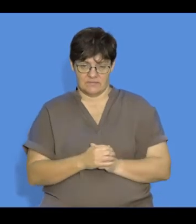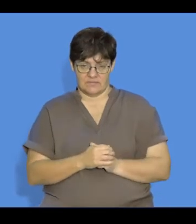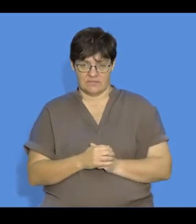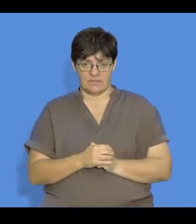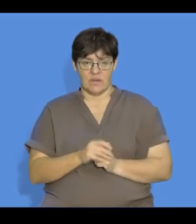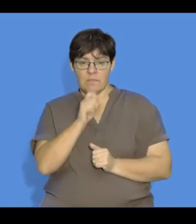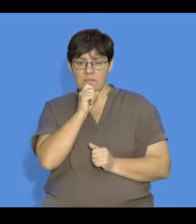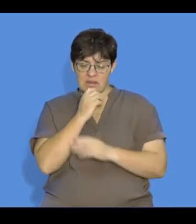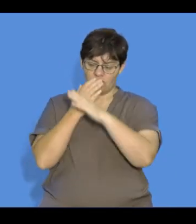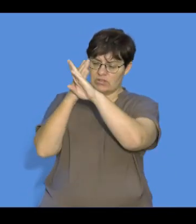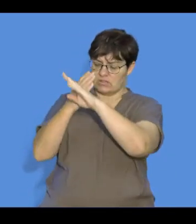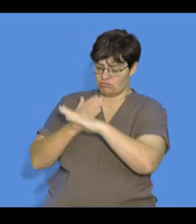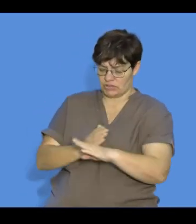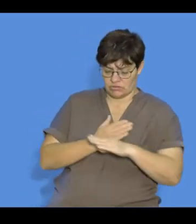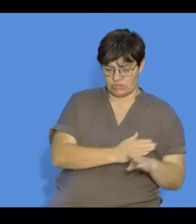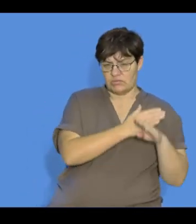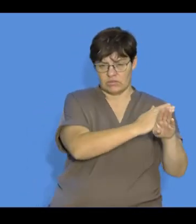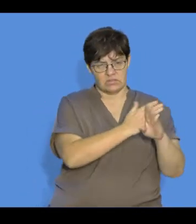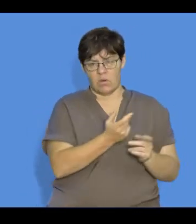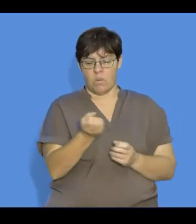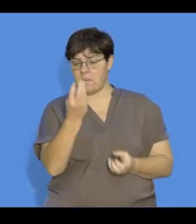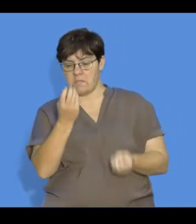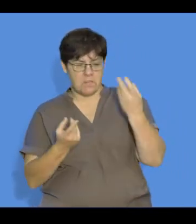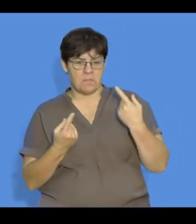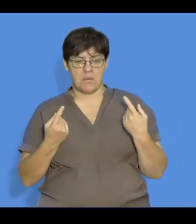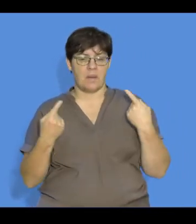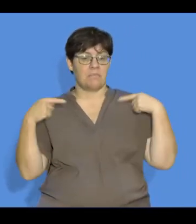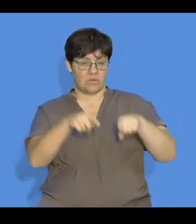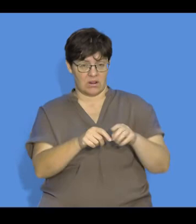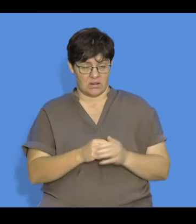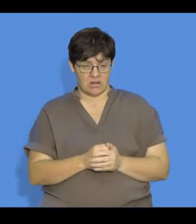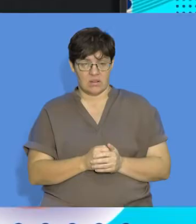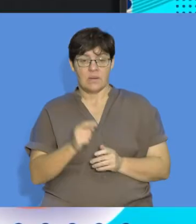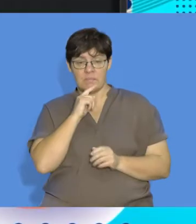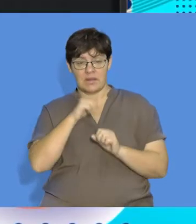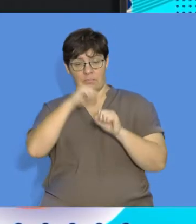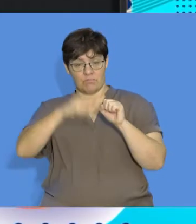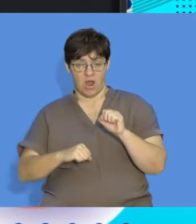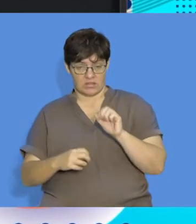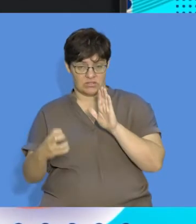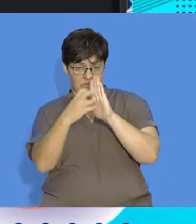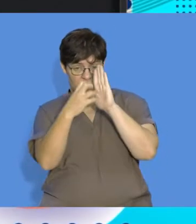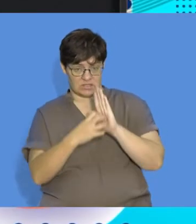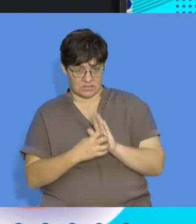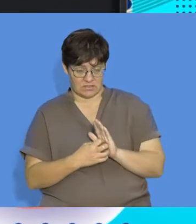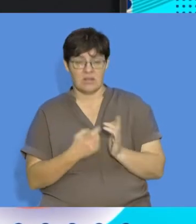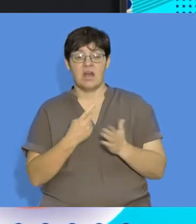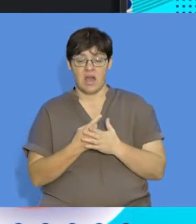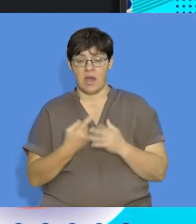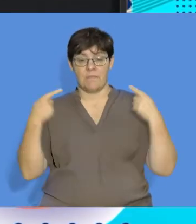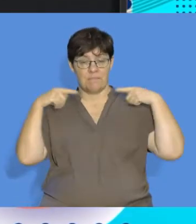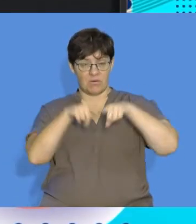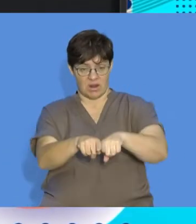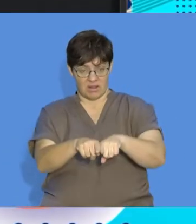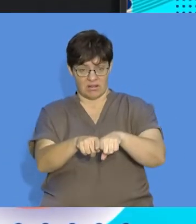no matter how many resistors we connect or light bulbs we connect in parallel, as long as it's a branch circuit and there